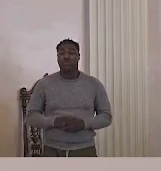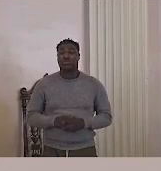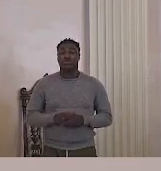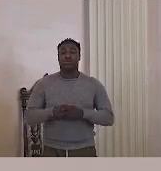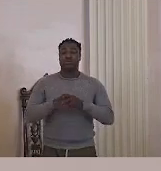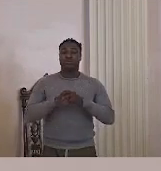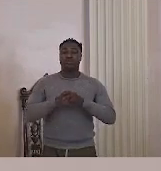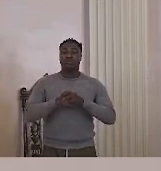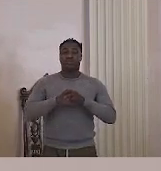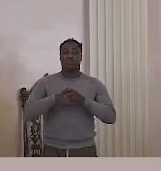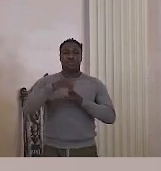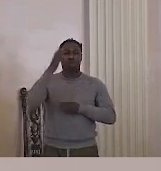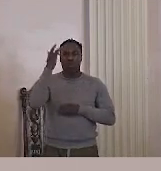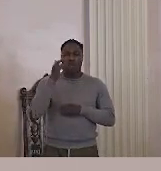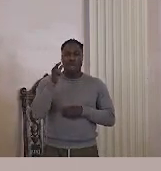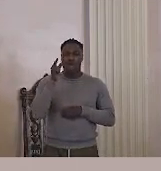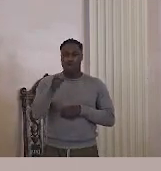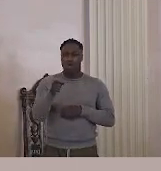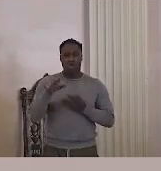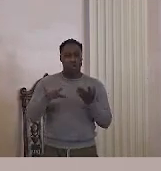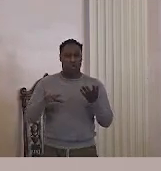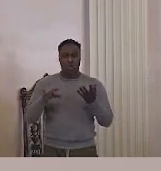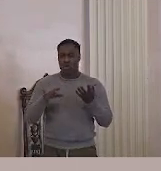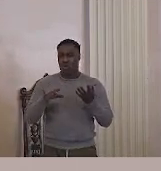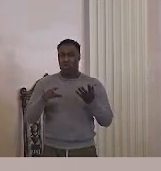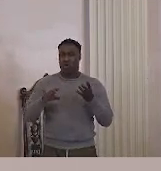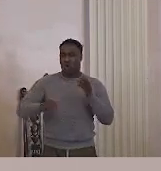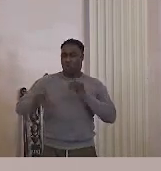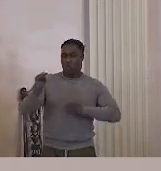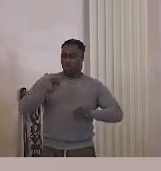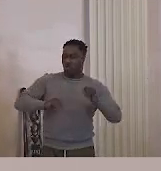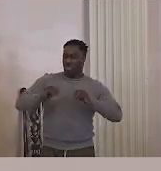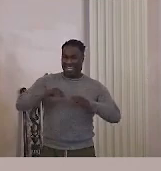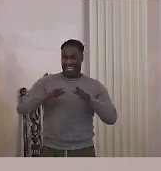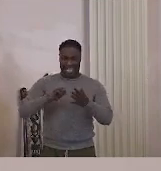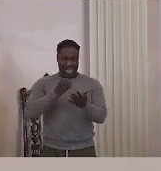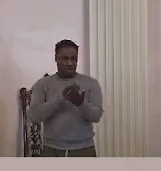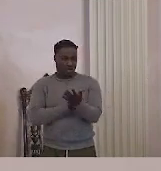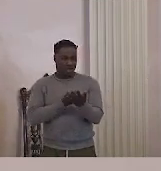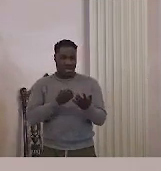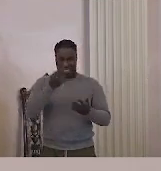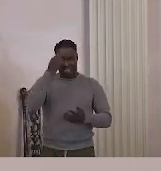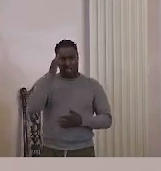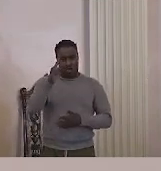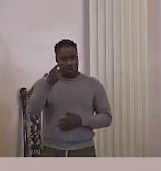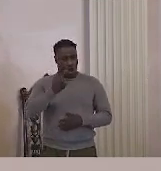Why are you moving in orphan energy that thinks you are alone?